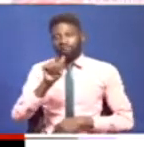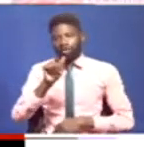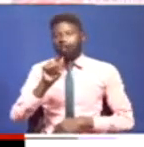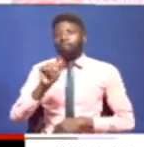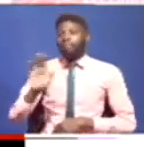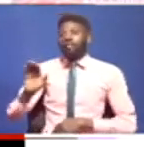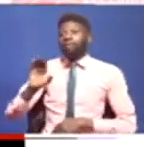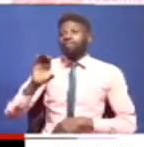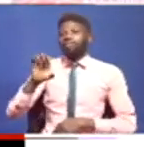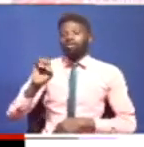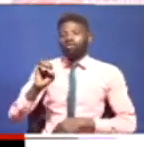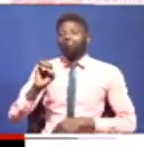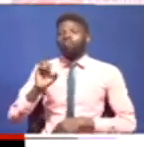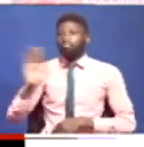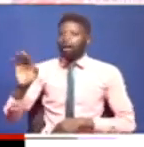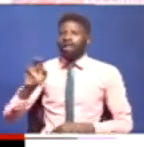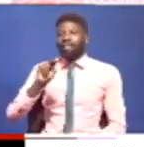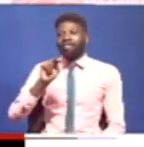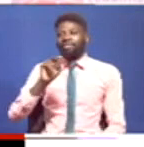NCIC.